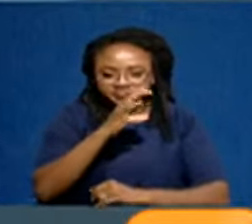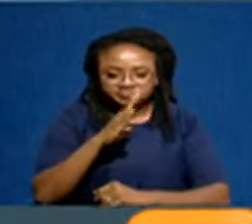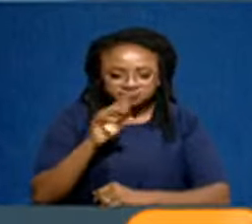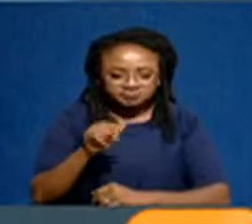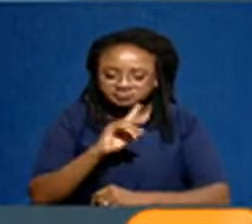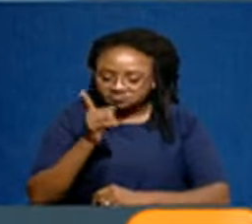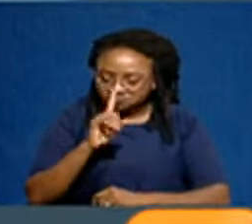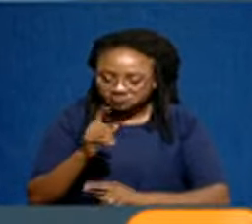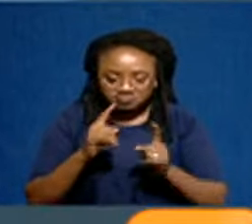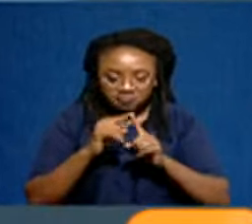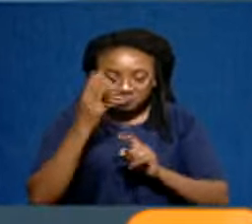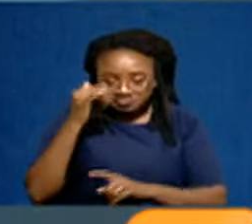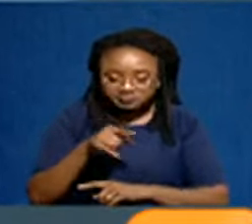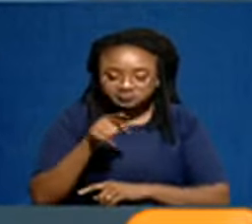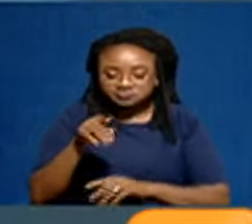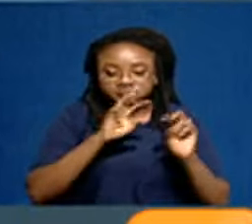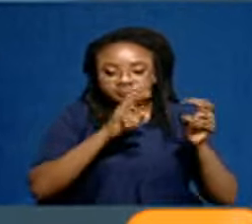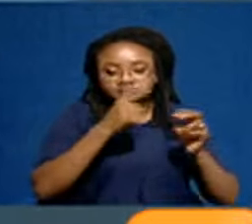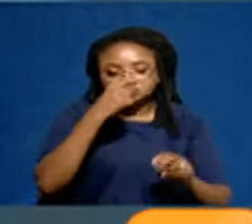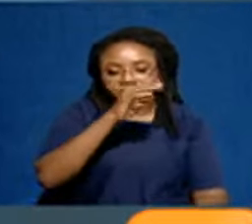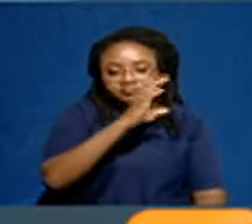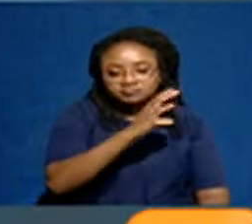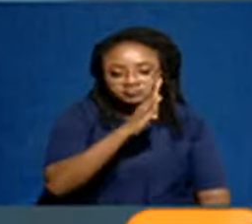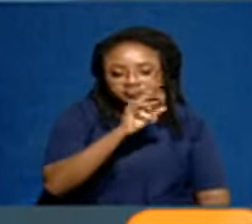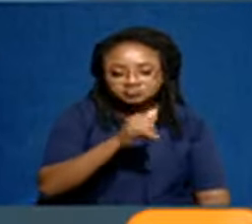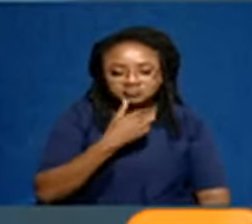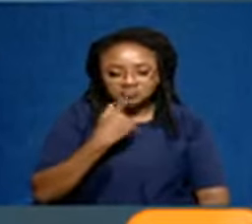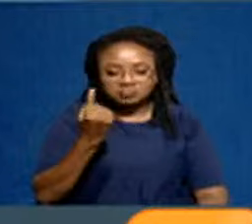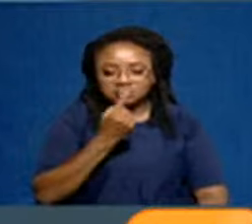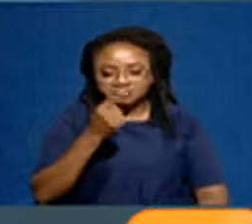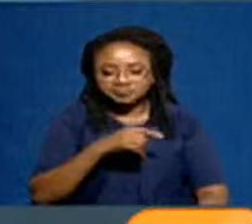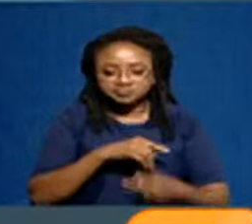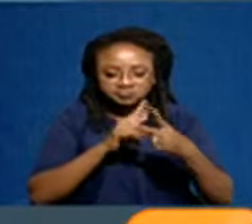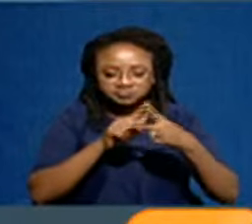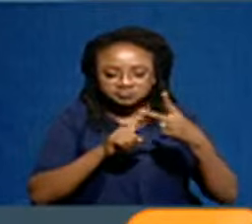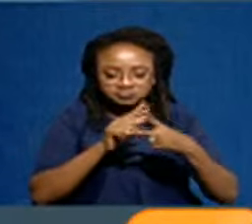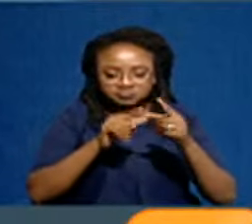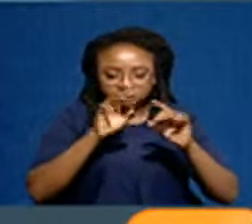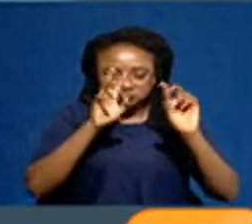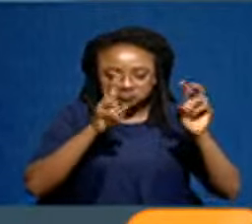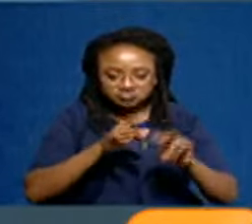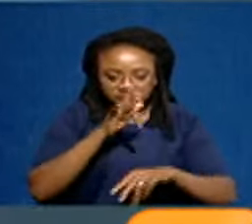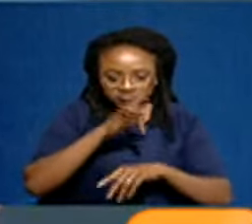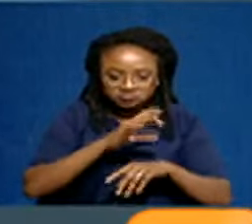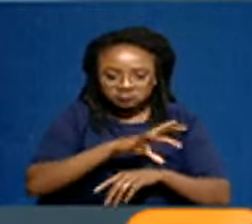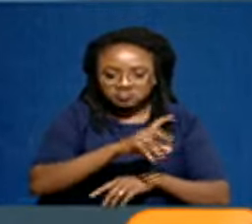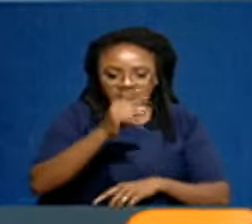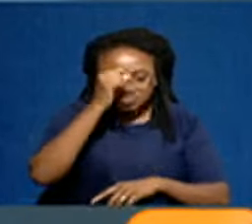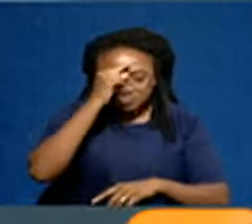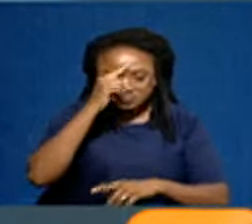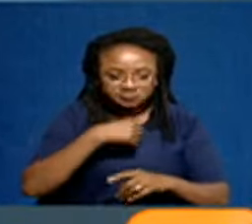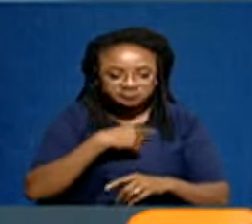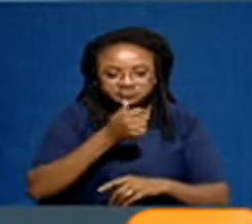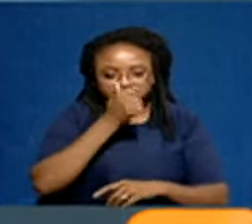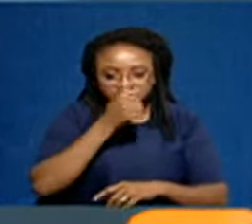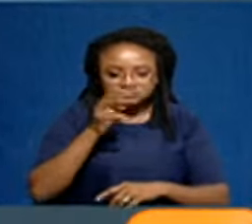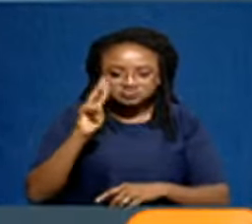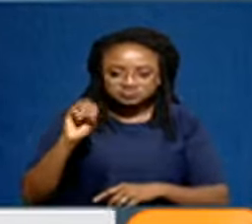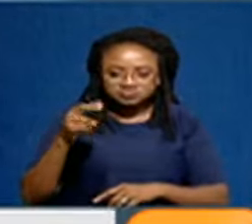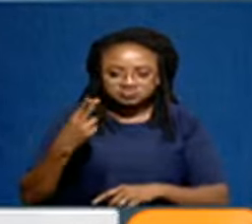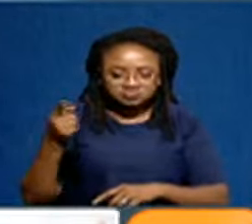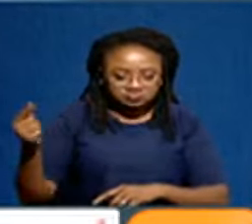the issue of the CBA, there are only two issues that touch on the county government. I wish the Minister of Health was here because I may not be